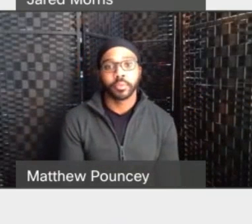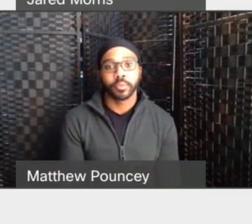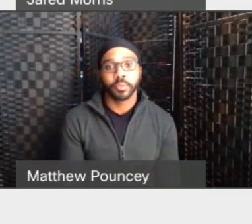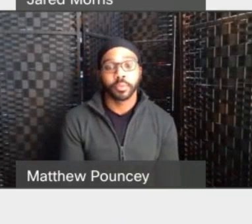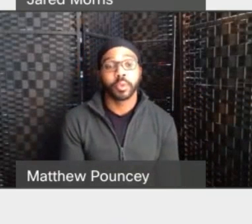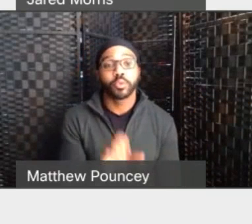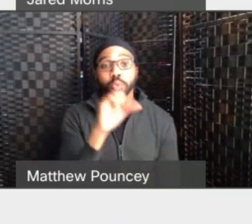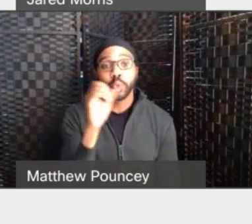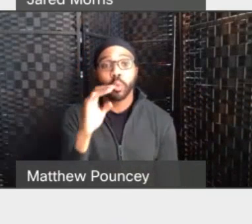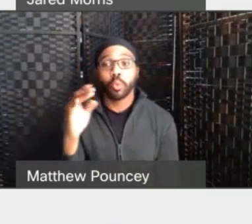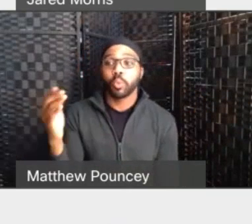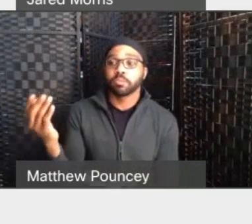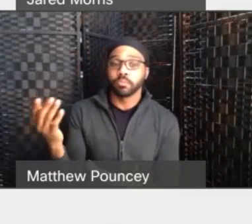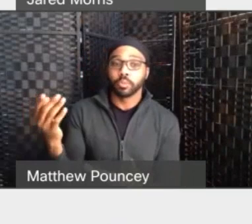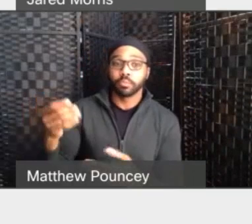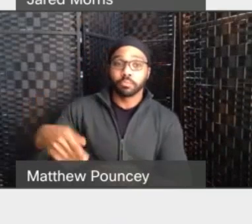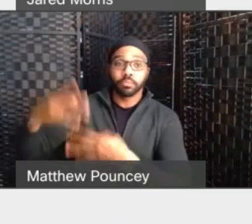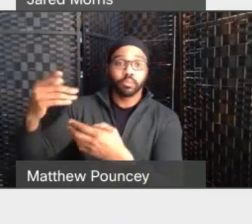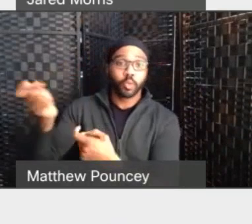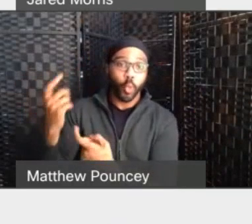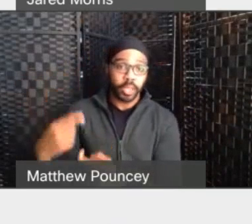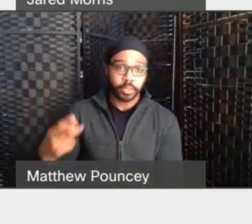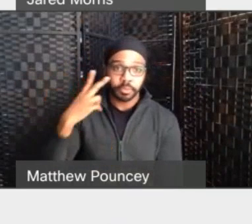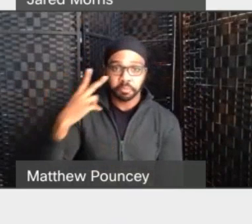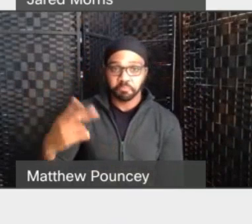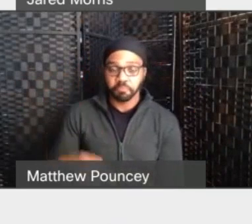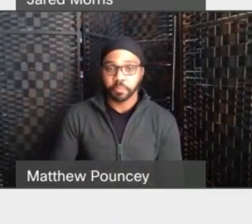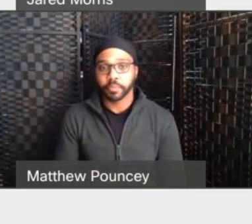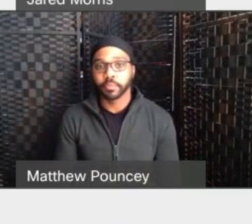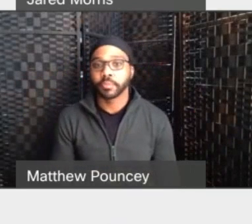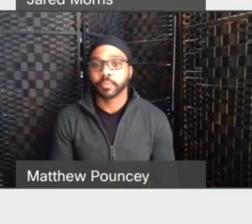So the questions that we received were